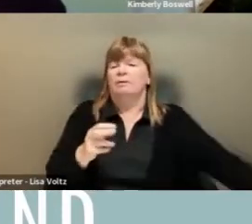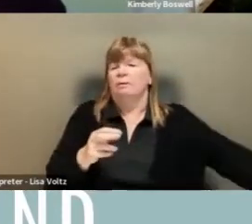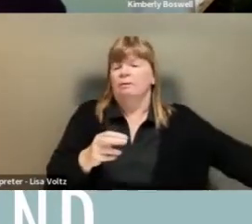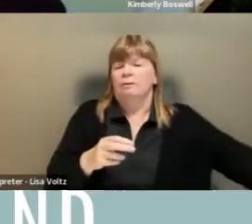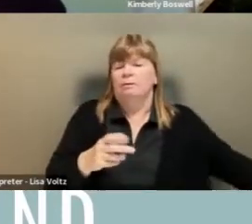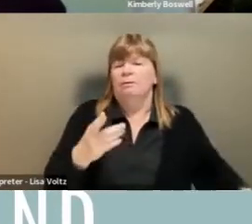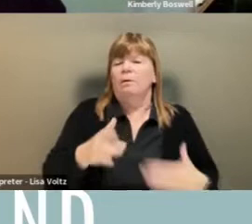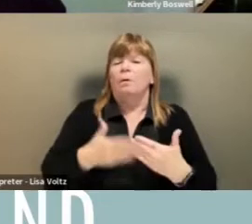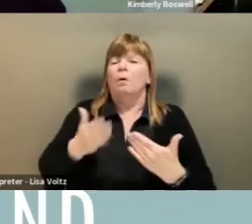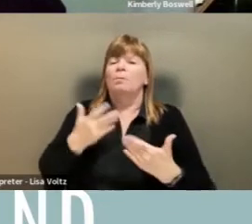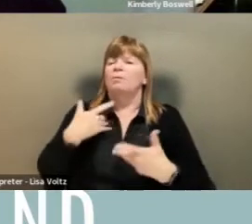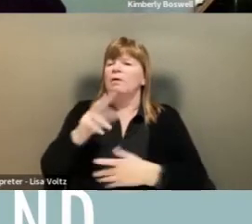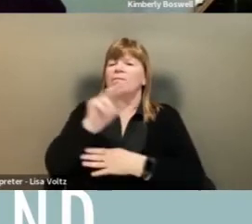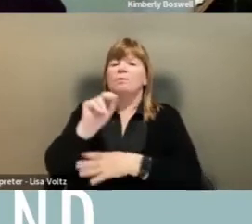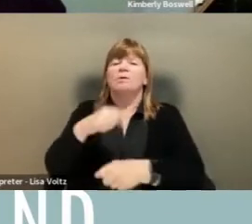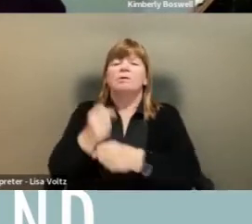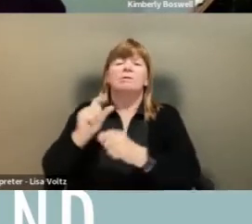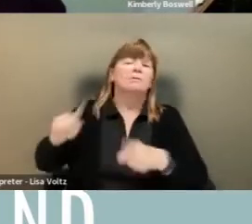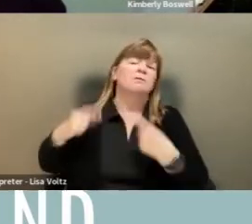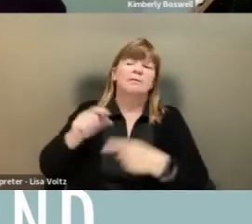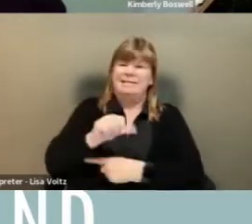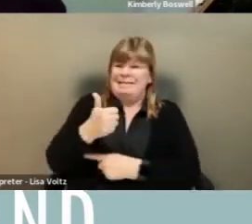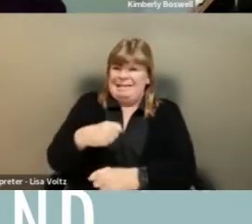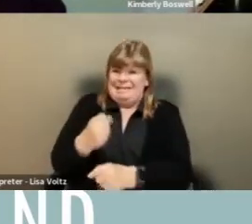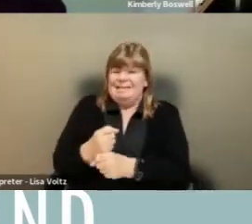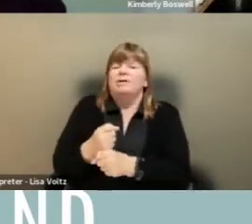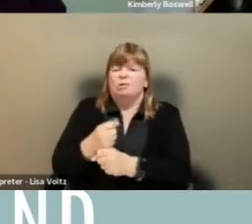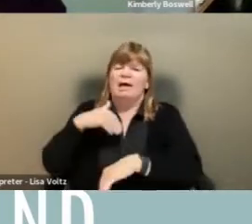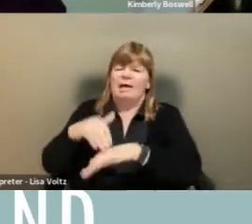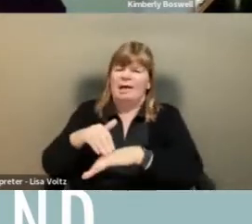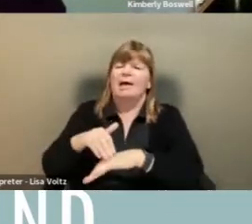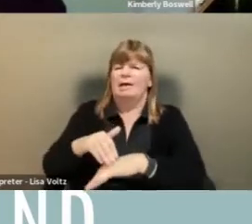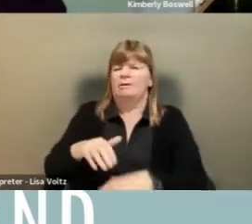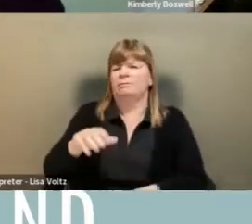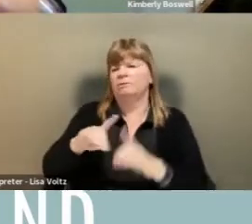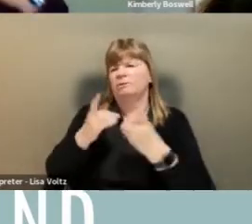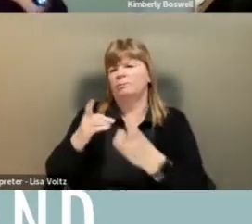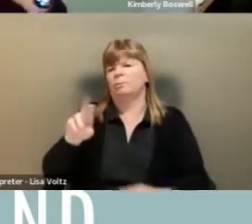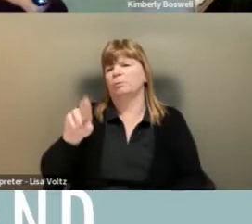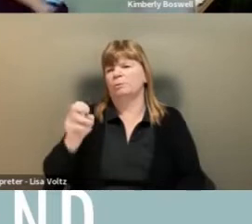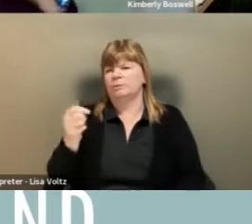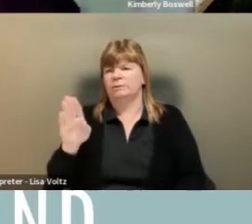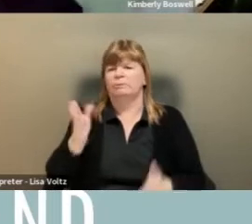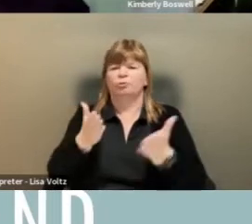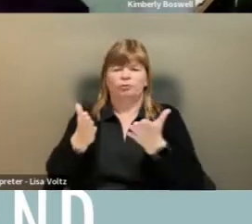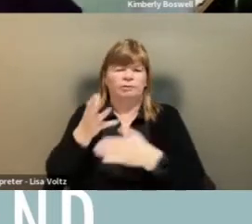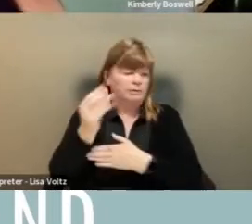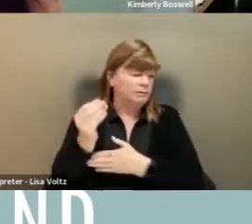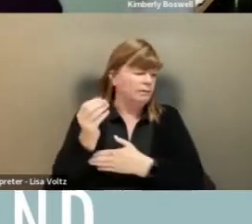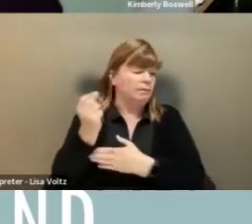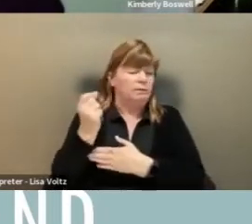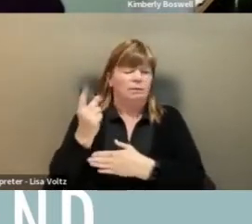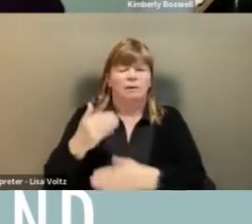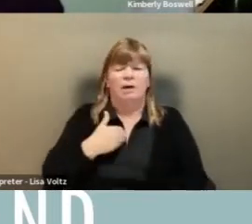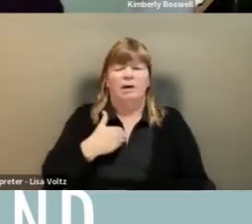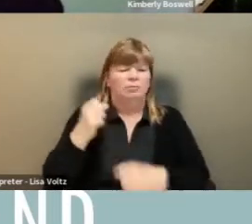almost 30-year career, I spent 10 of those years at the Department of Rehabilitation Services. And so have